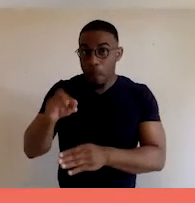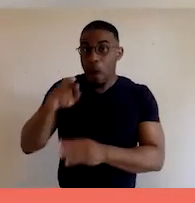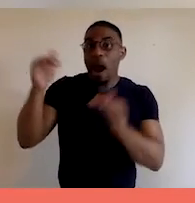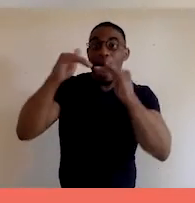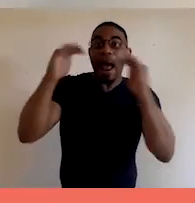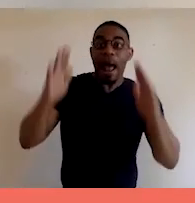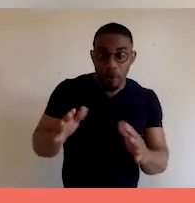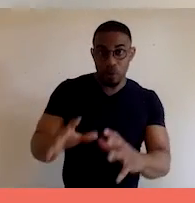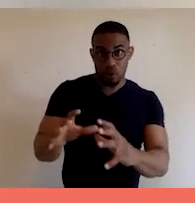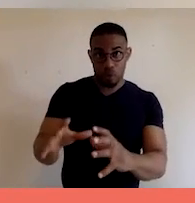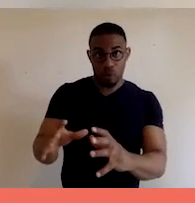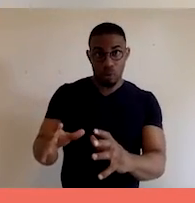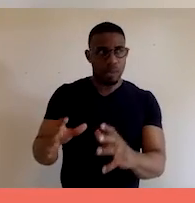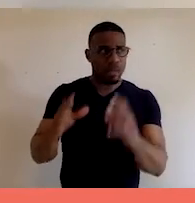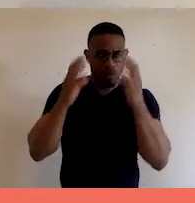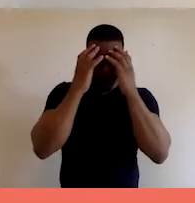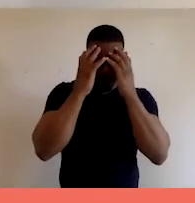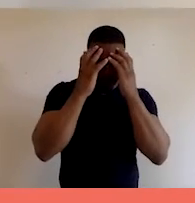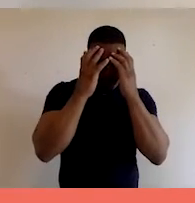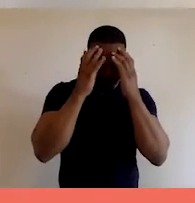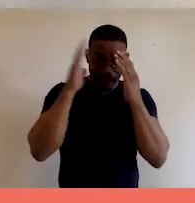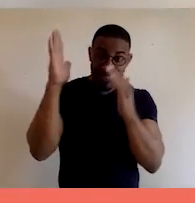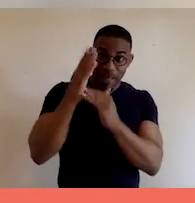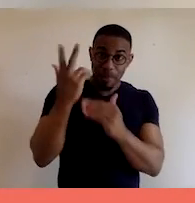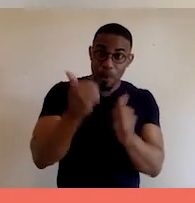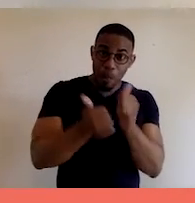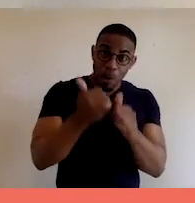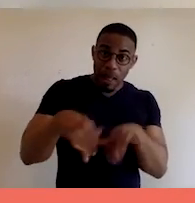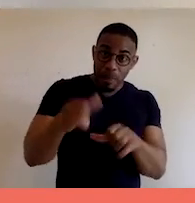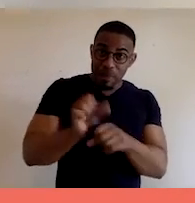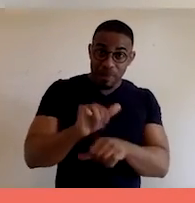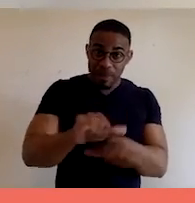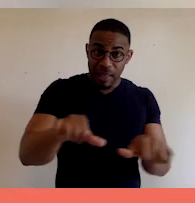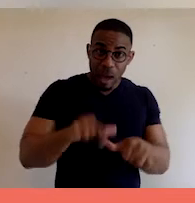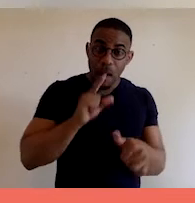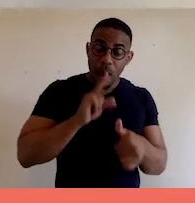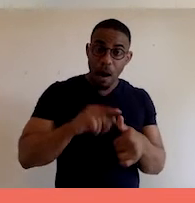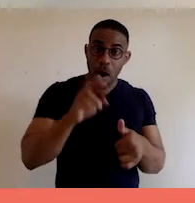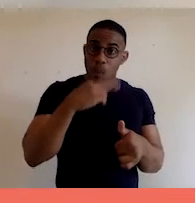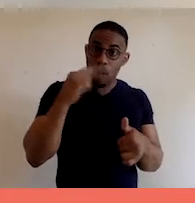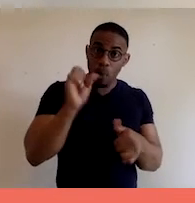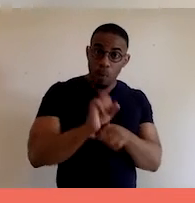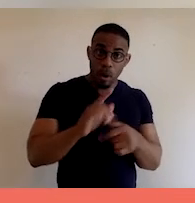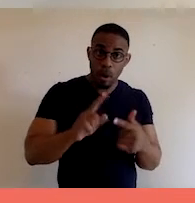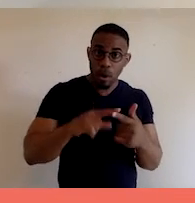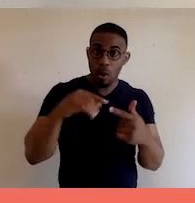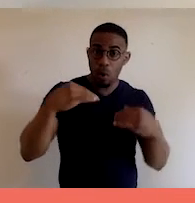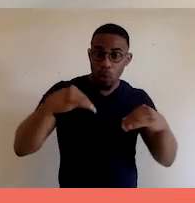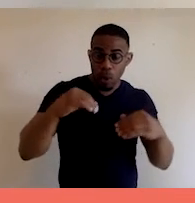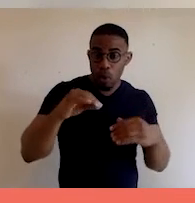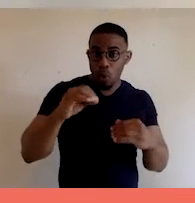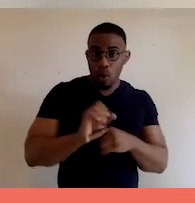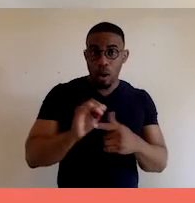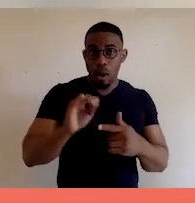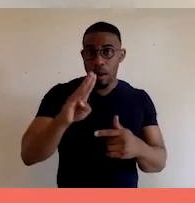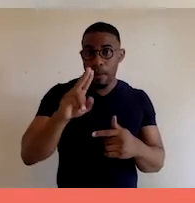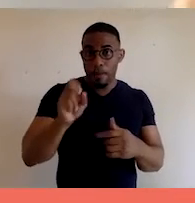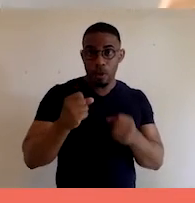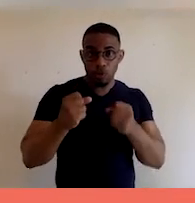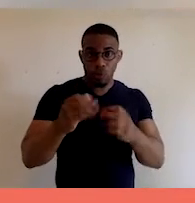per household. The top three most common jobs in that area are a restaurant worker, retail worker, and bus